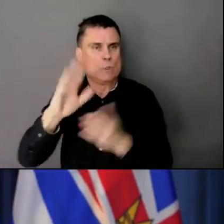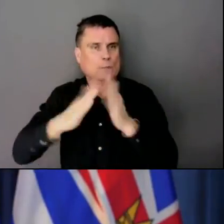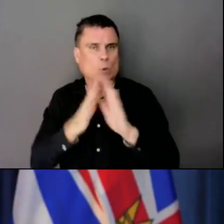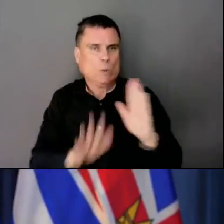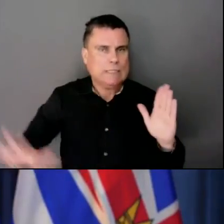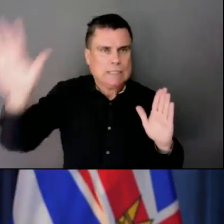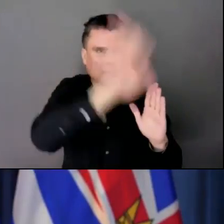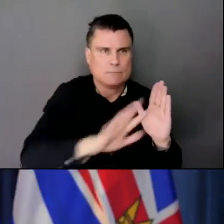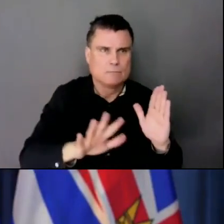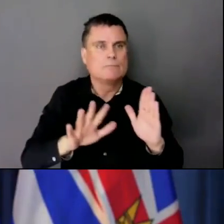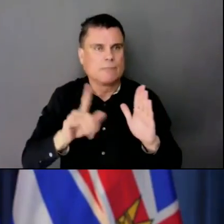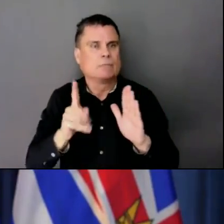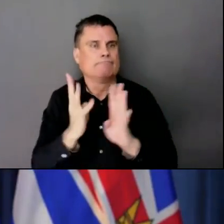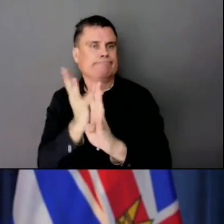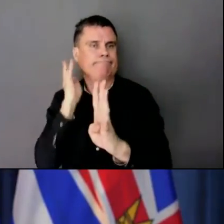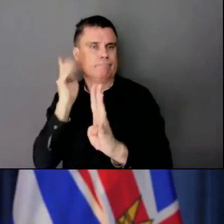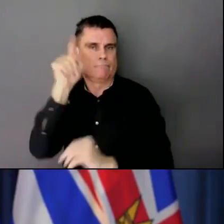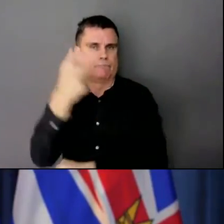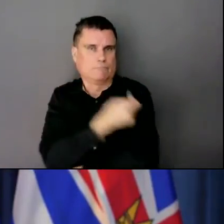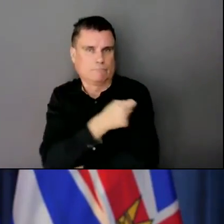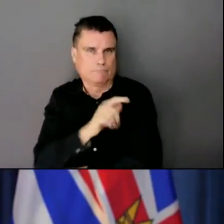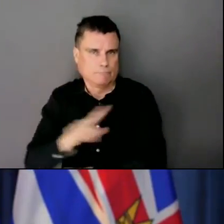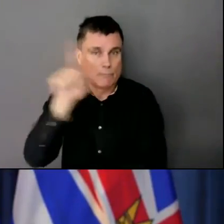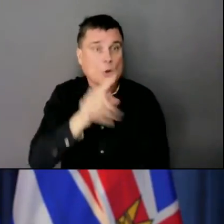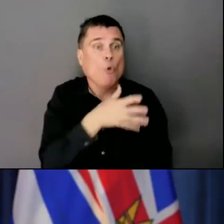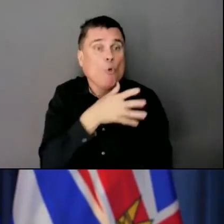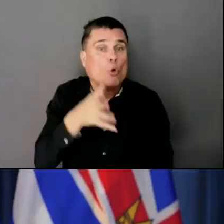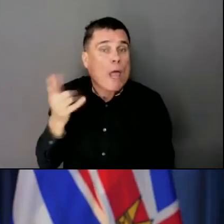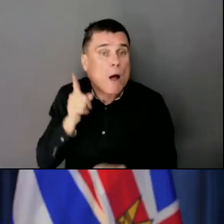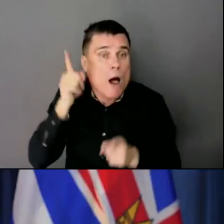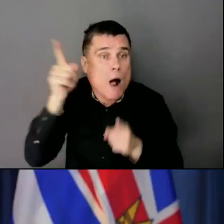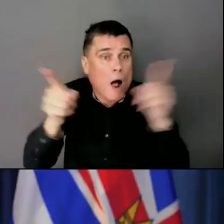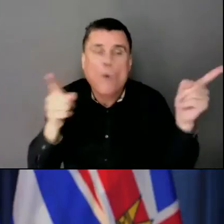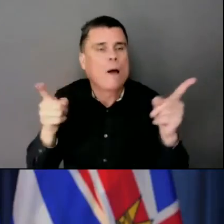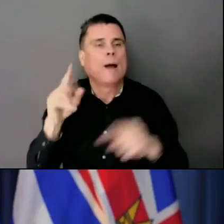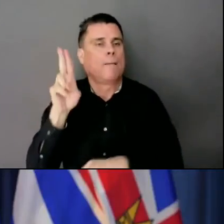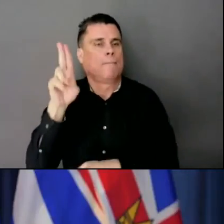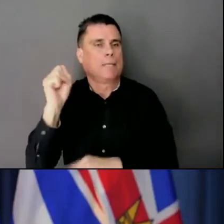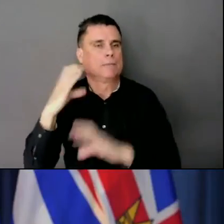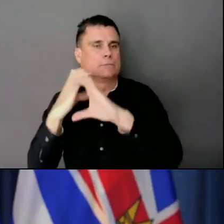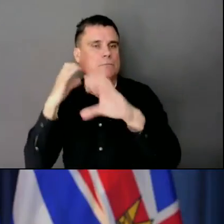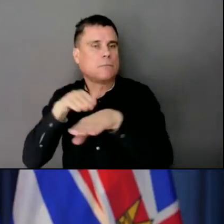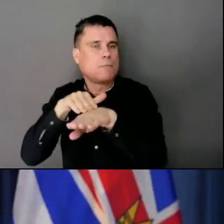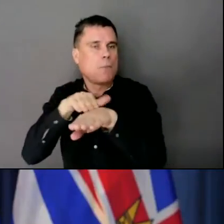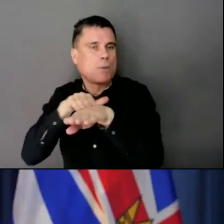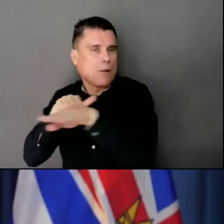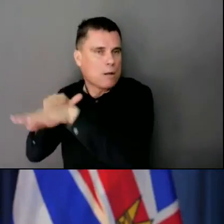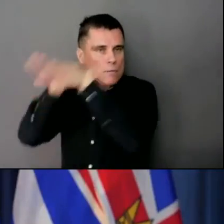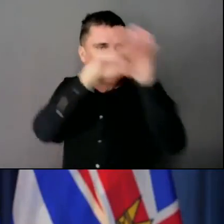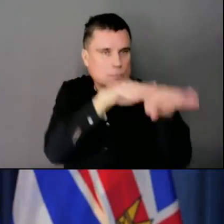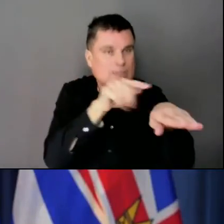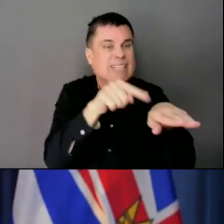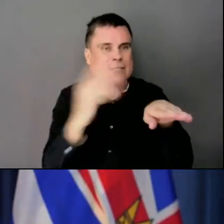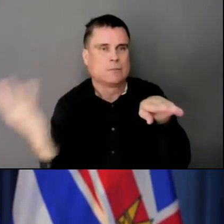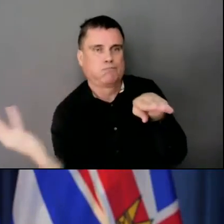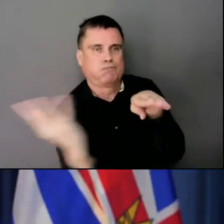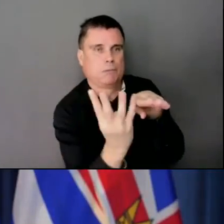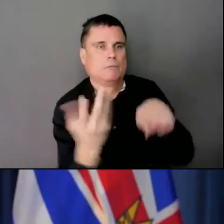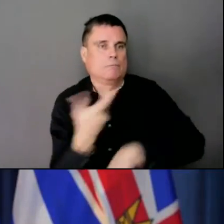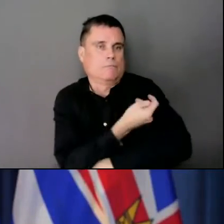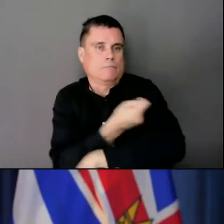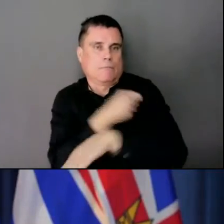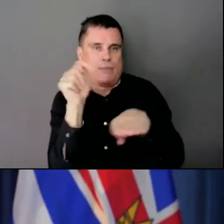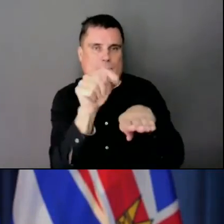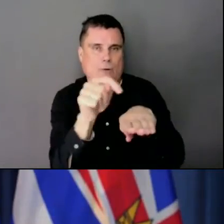mobile teams to ensure that we can get to everyone in every corner of British Columbia, so that by the end of September, everyone who wants